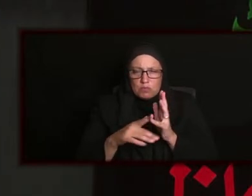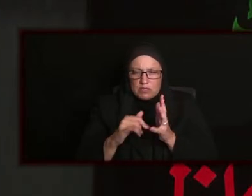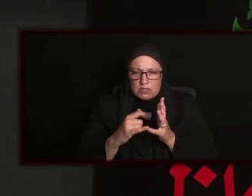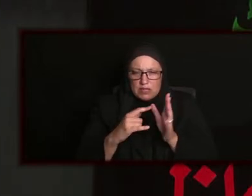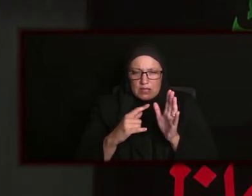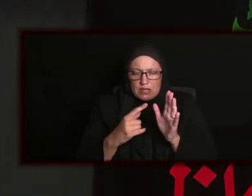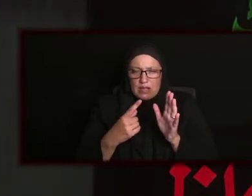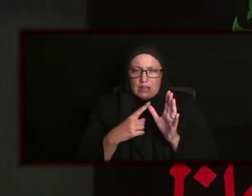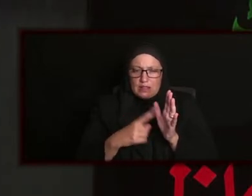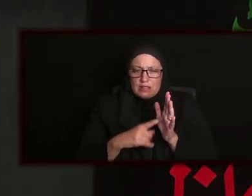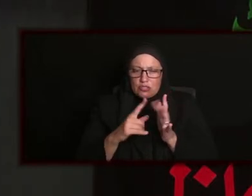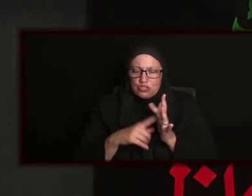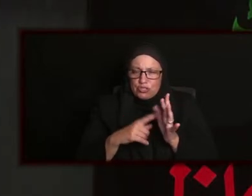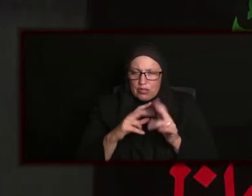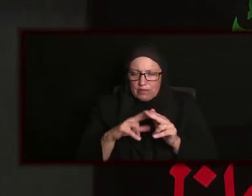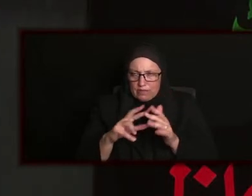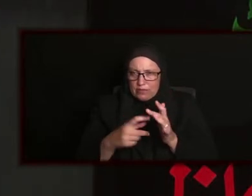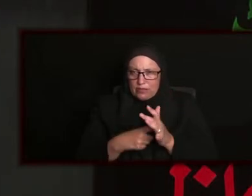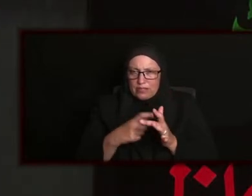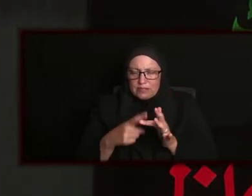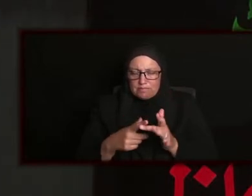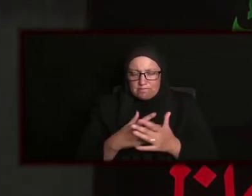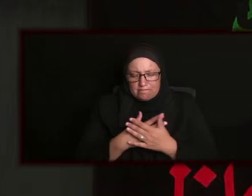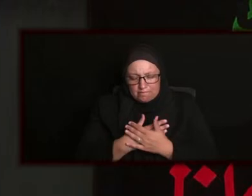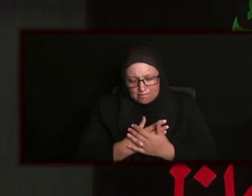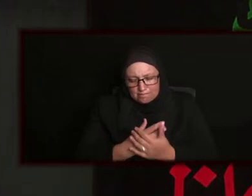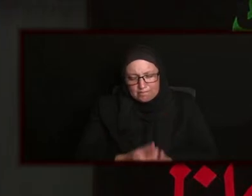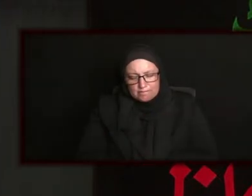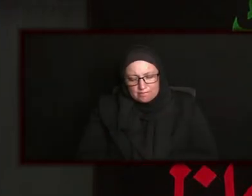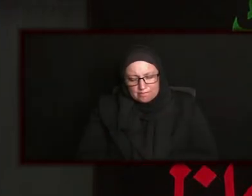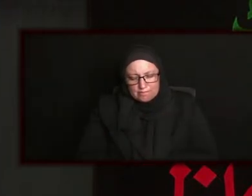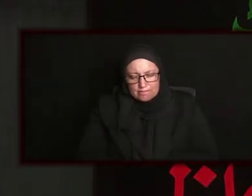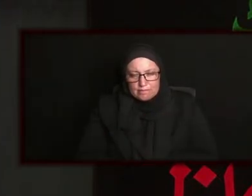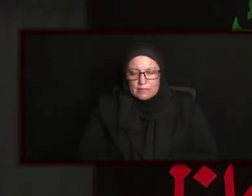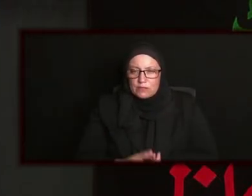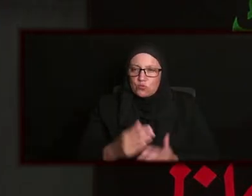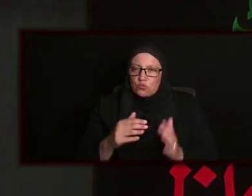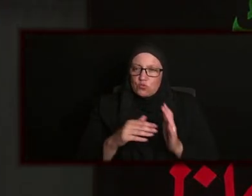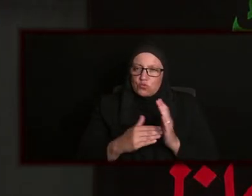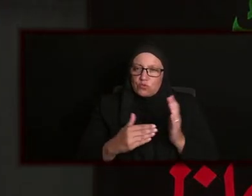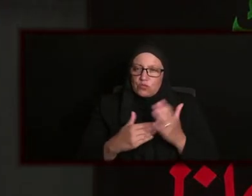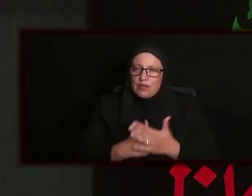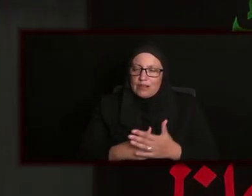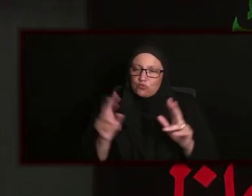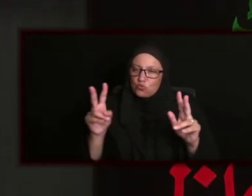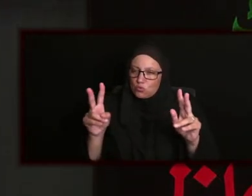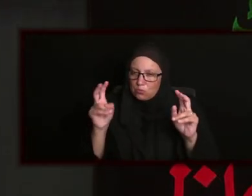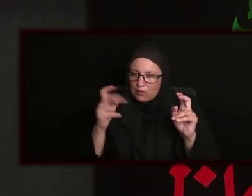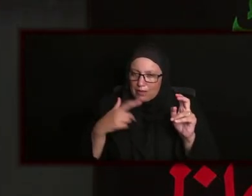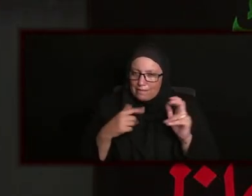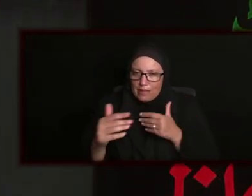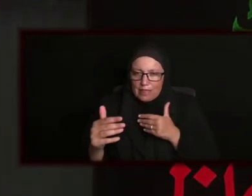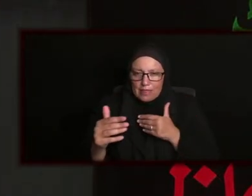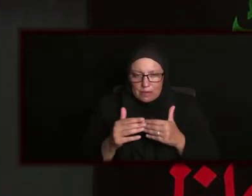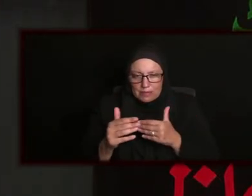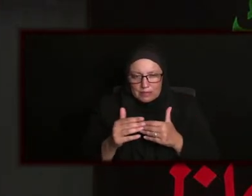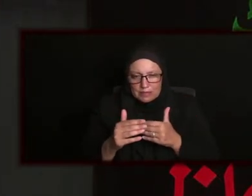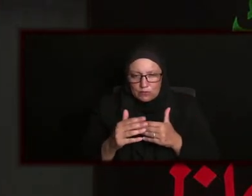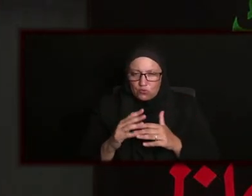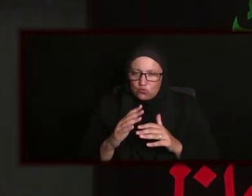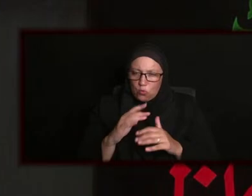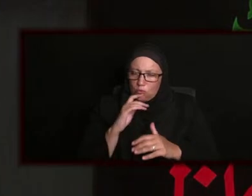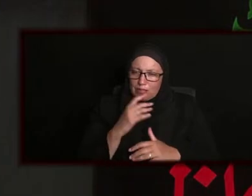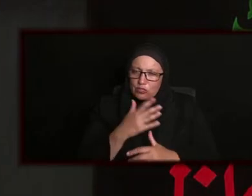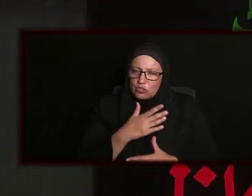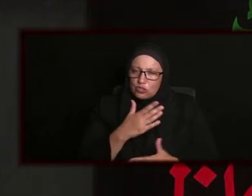limited time that I have tonight that I would like to share with you humbly is seven tools from